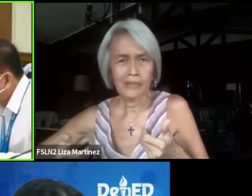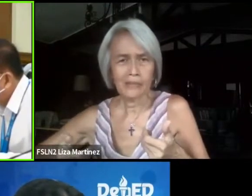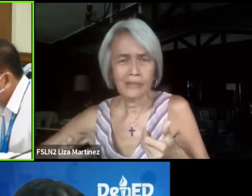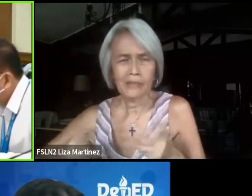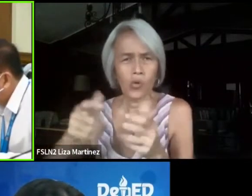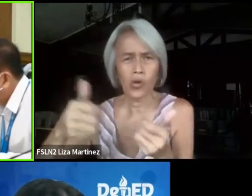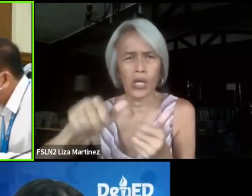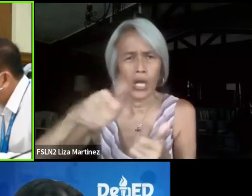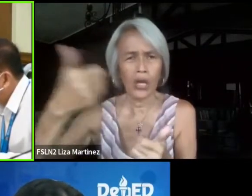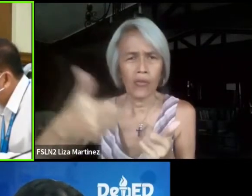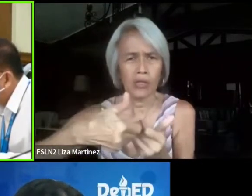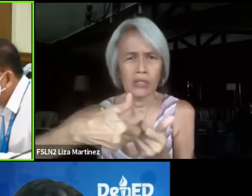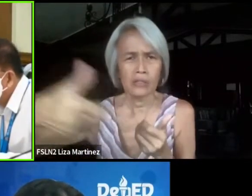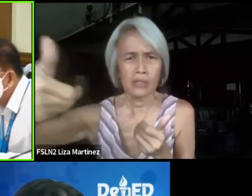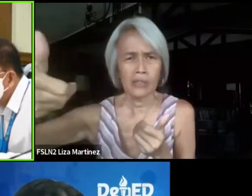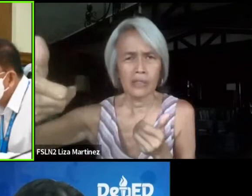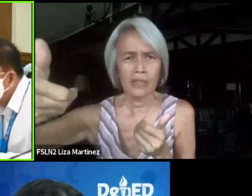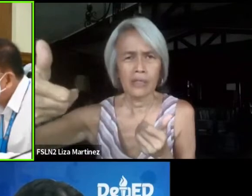yun.